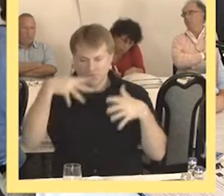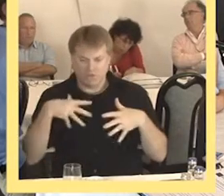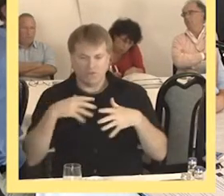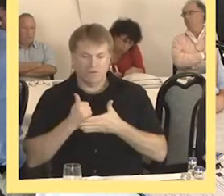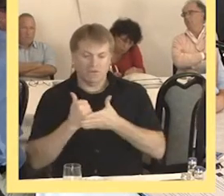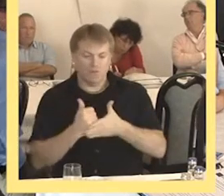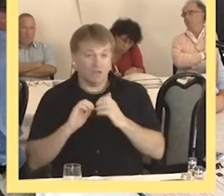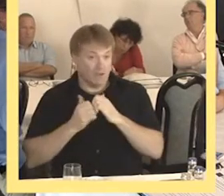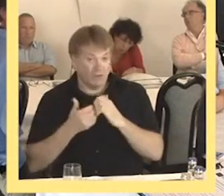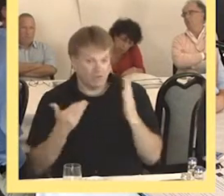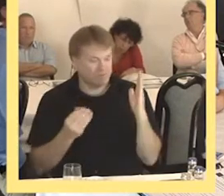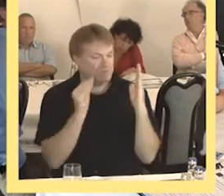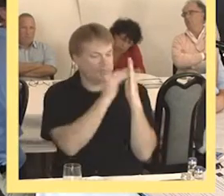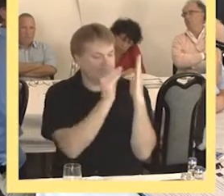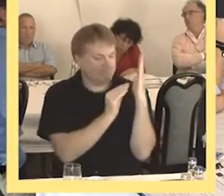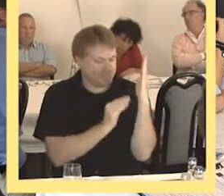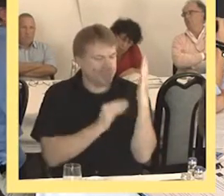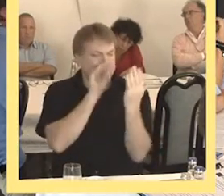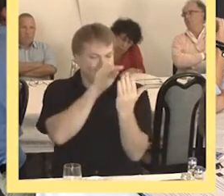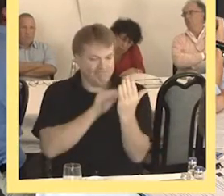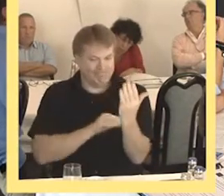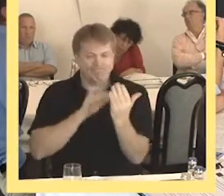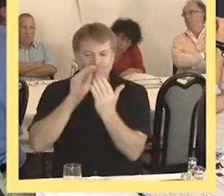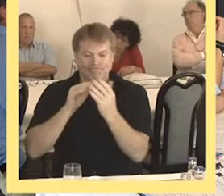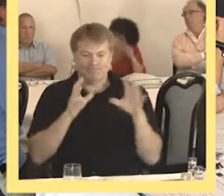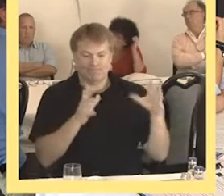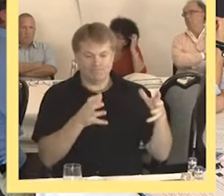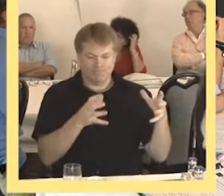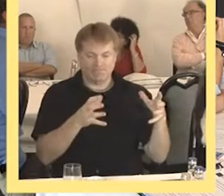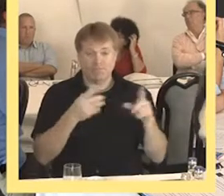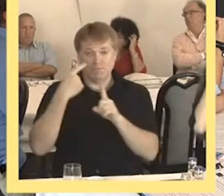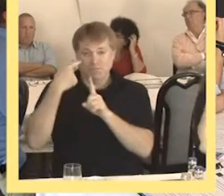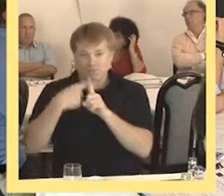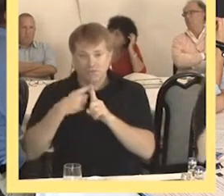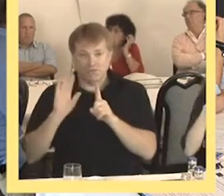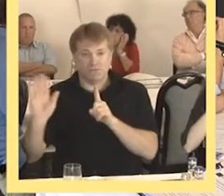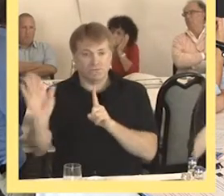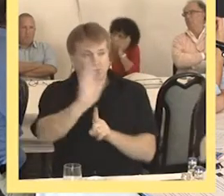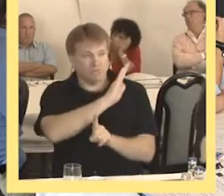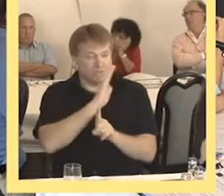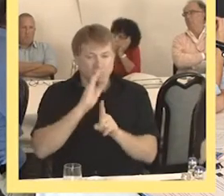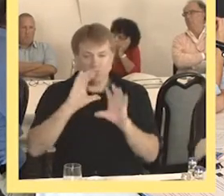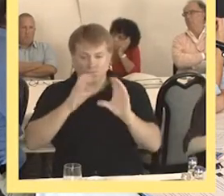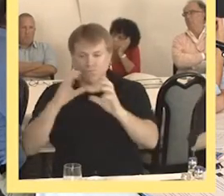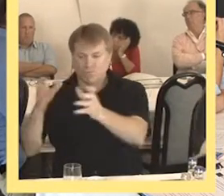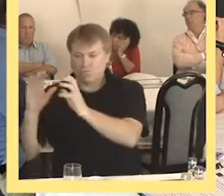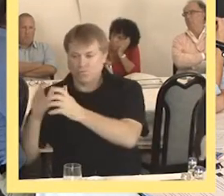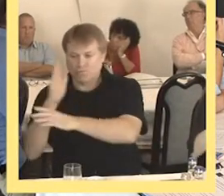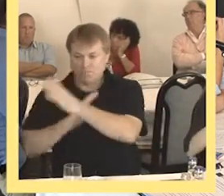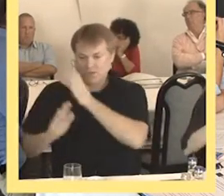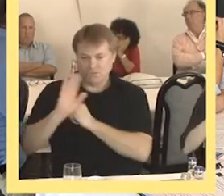psychotraumatology together with the knowledge and special needs of people with